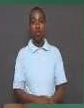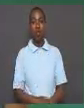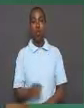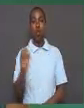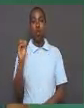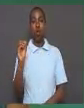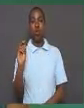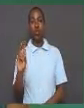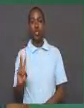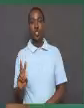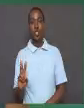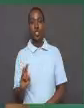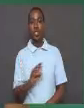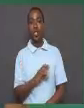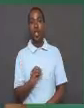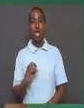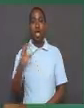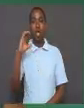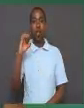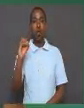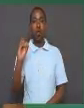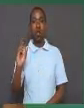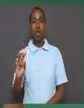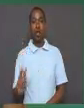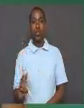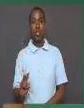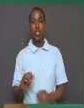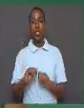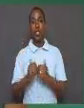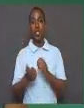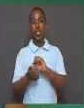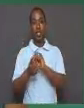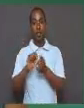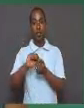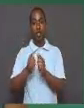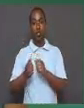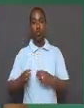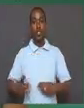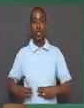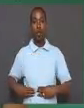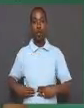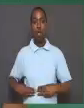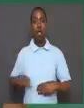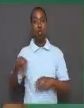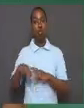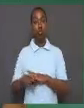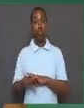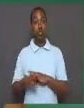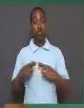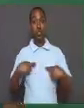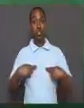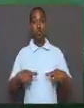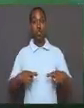oxygen and carbon dioxide are exchanged in the lungs through respiration.